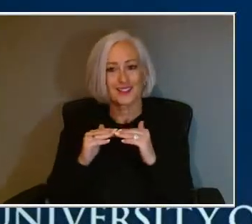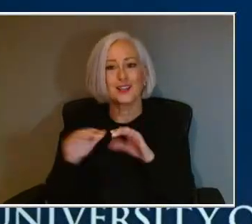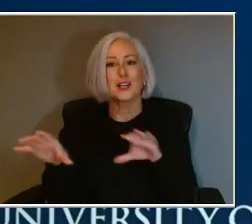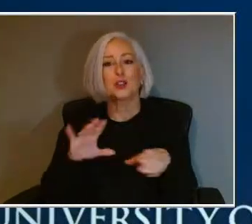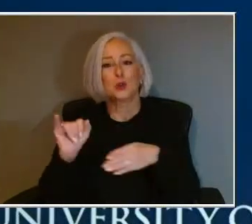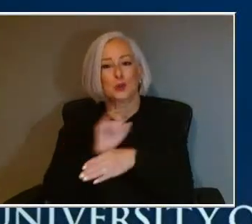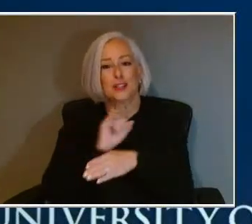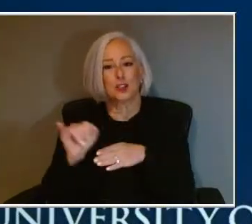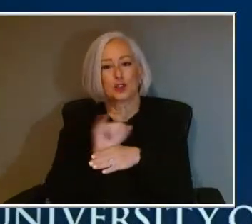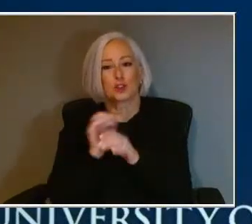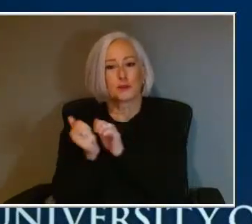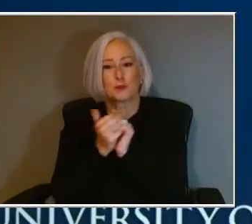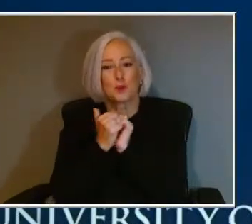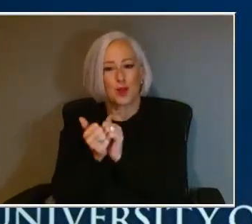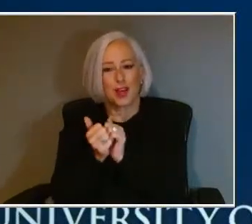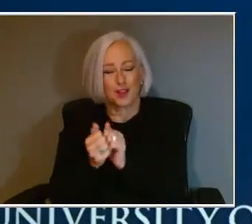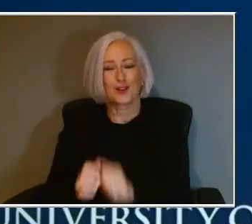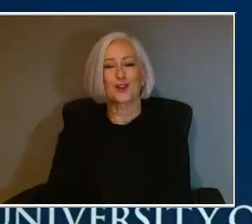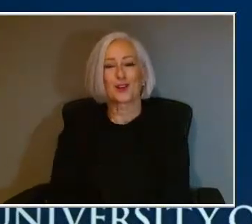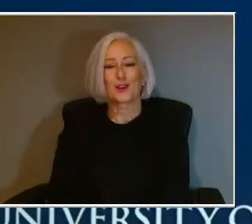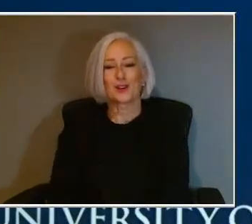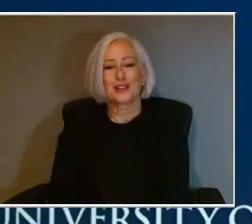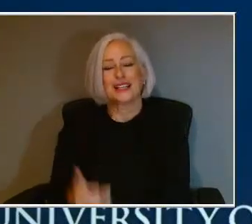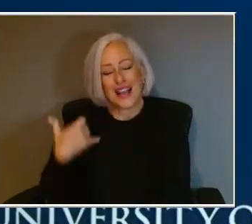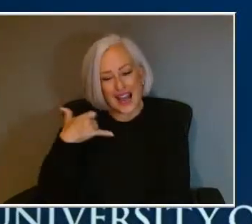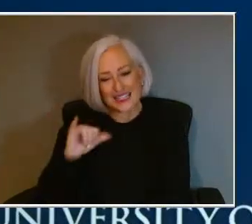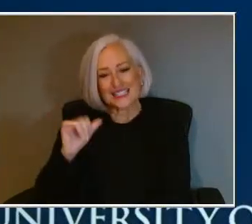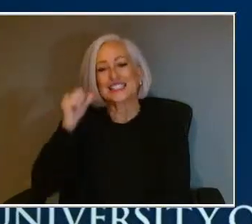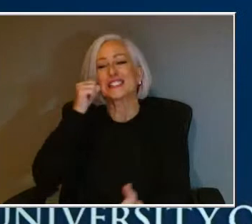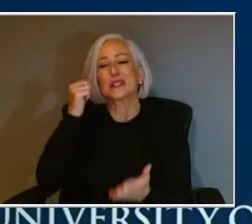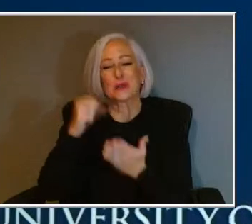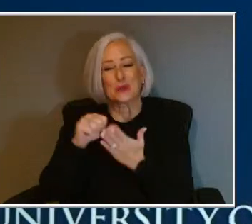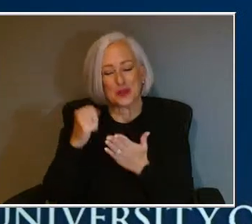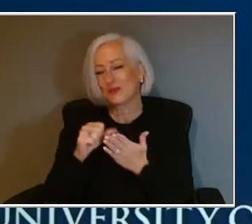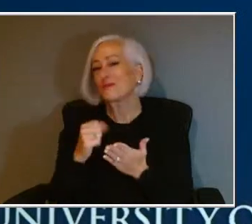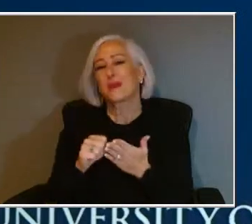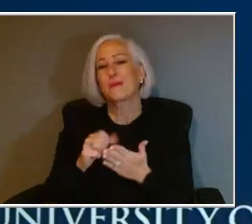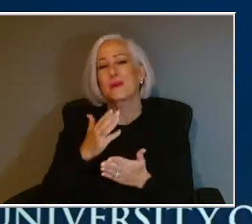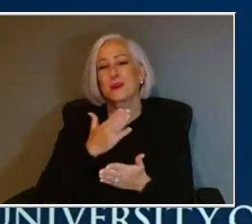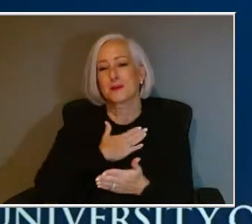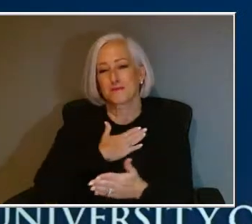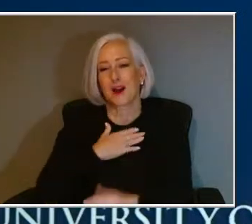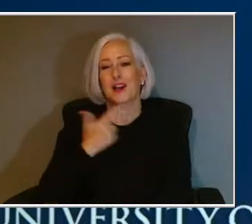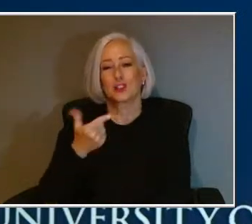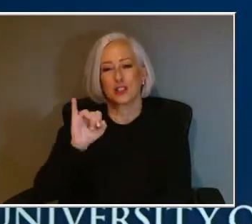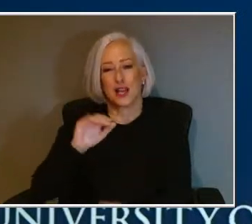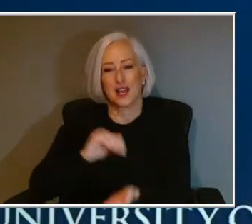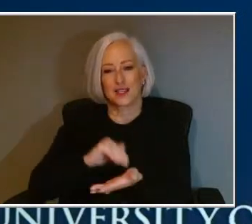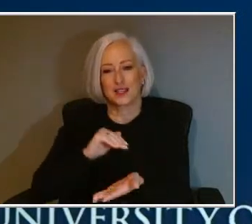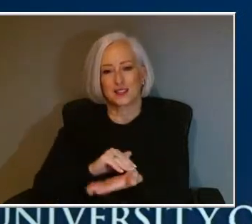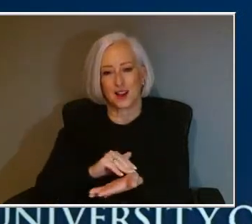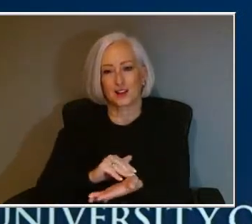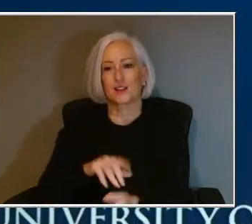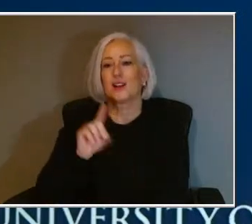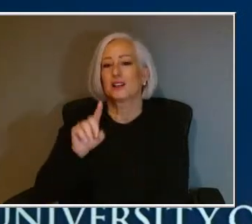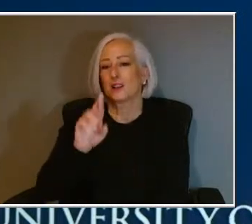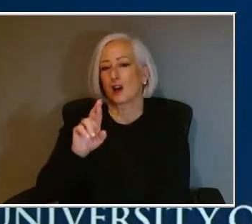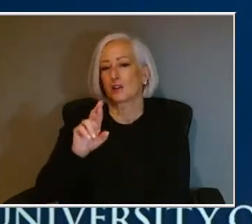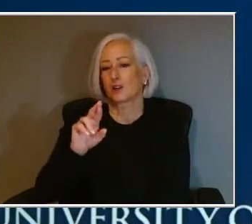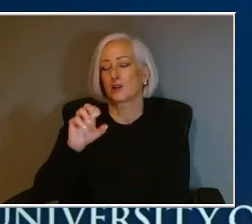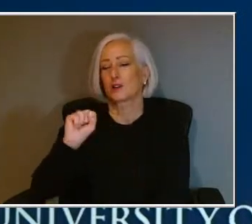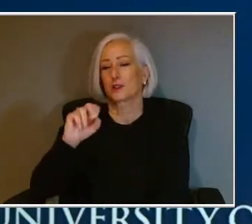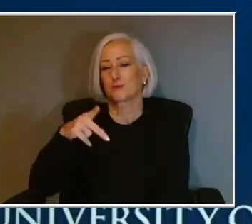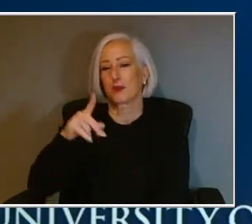together. So I still remember when my gastroenterologist, Dr. Tuba Svandari, when she told